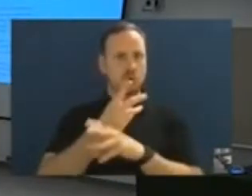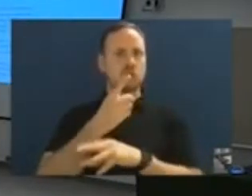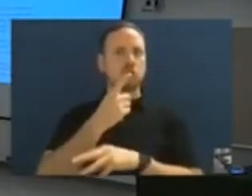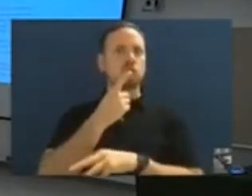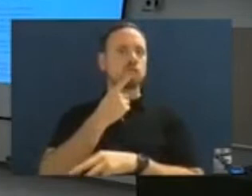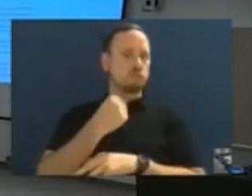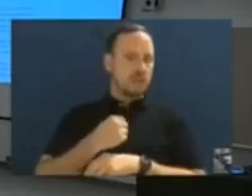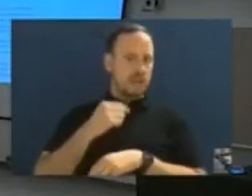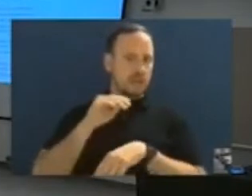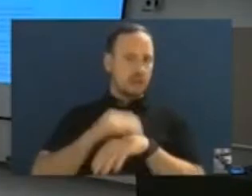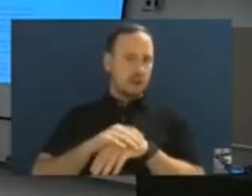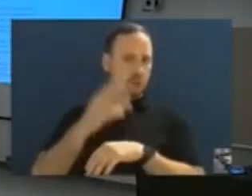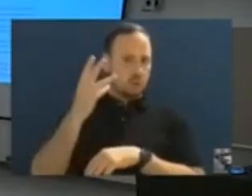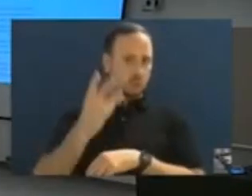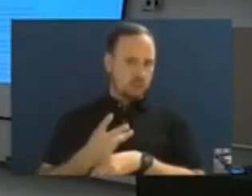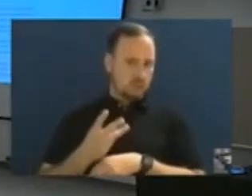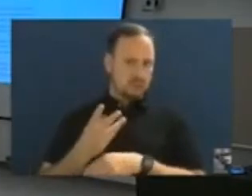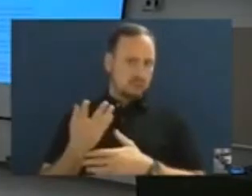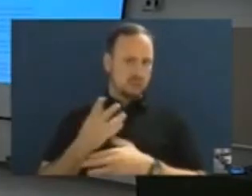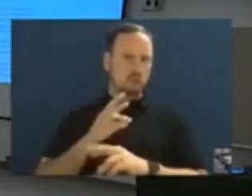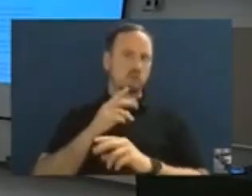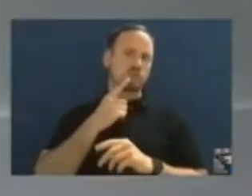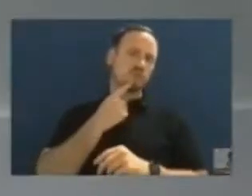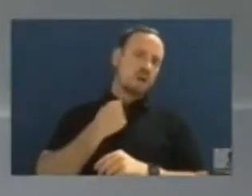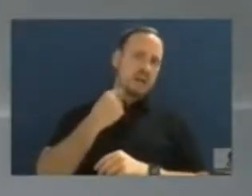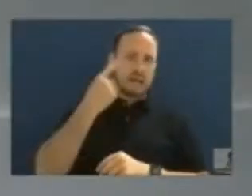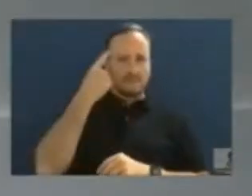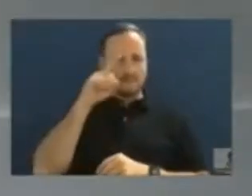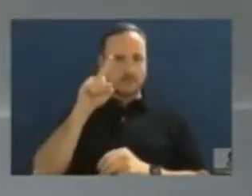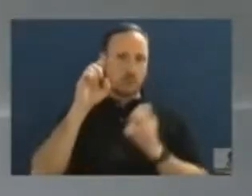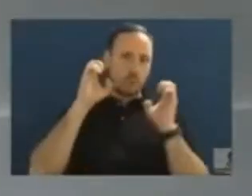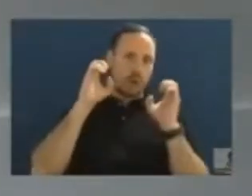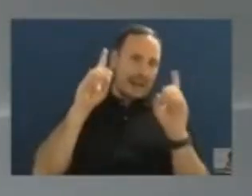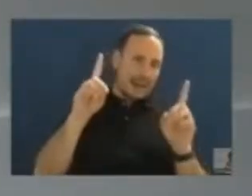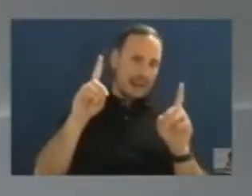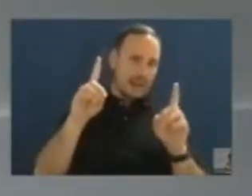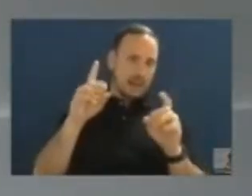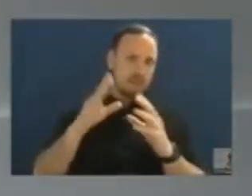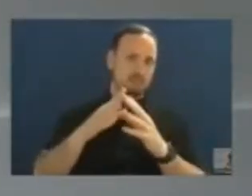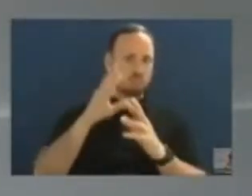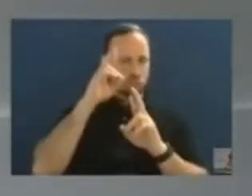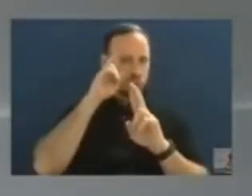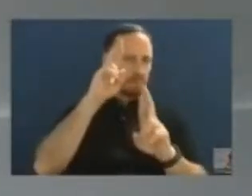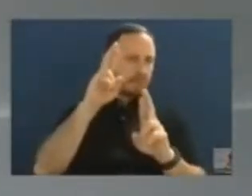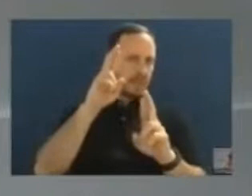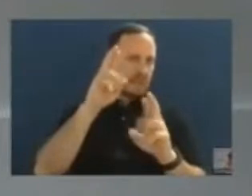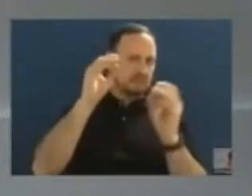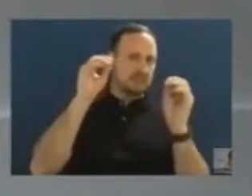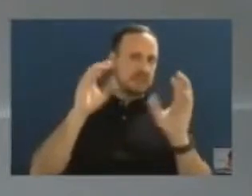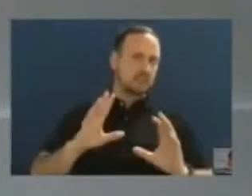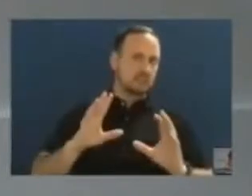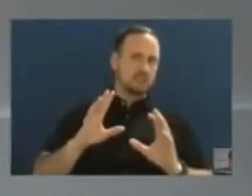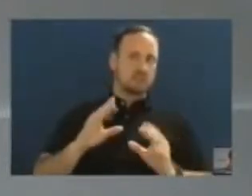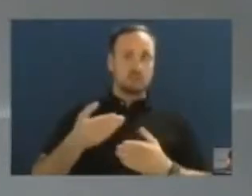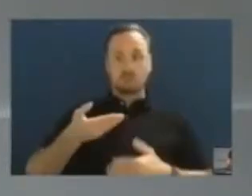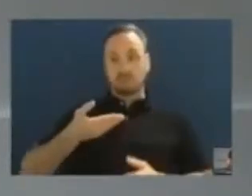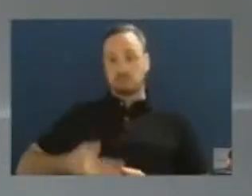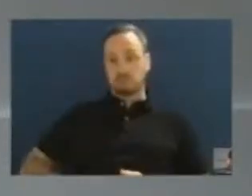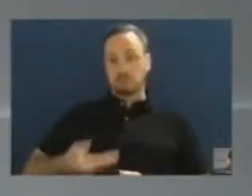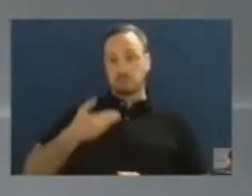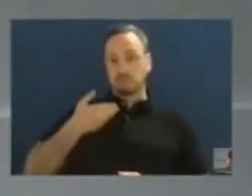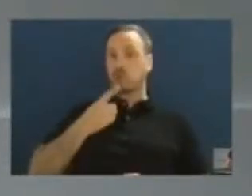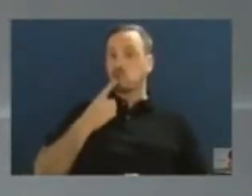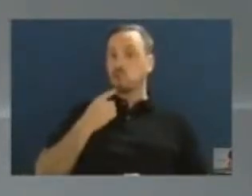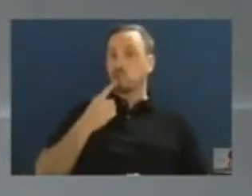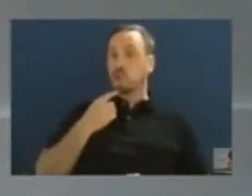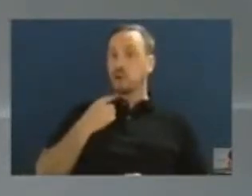of respect and solidarity with our educators. And so I'm wearing red today. And this section here is about